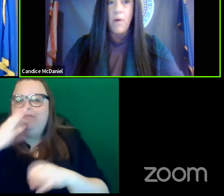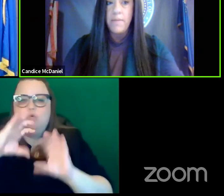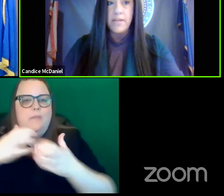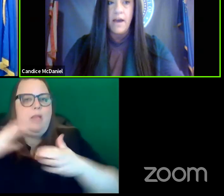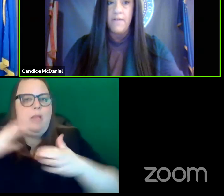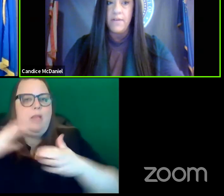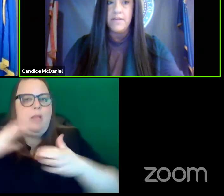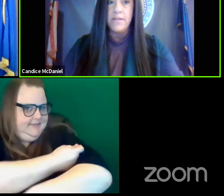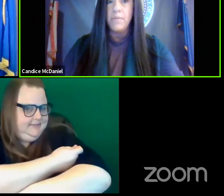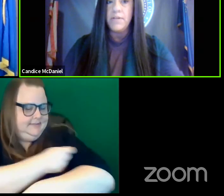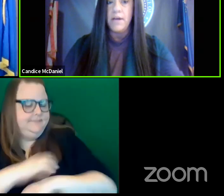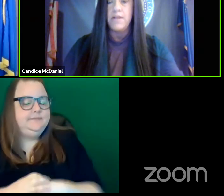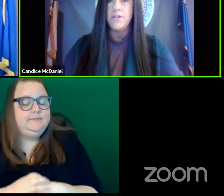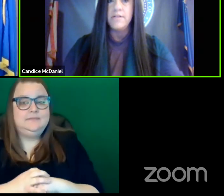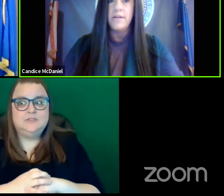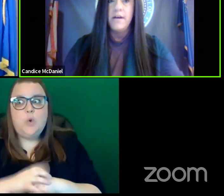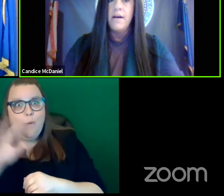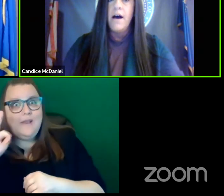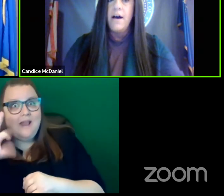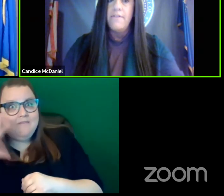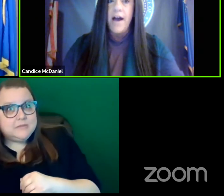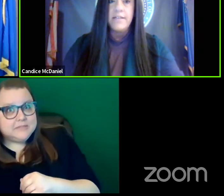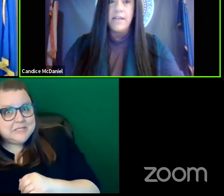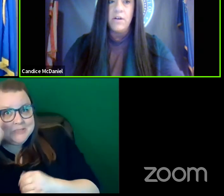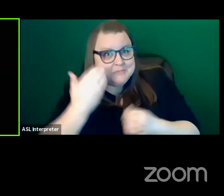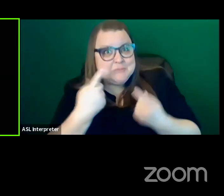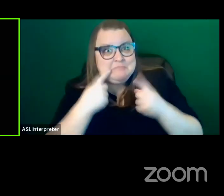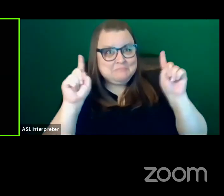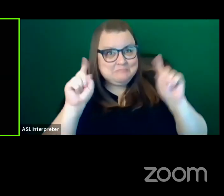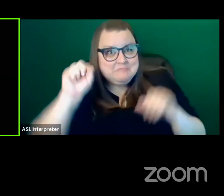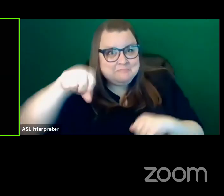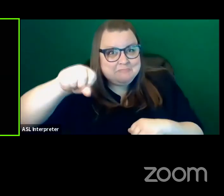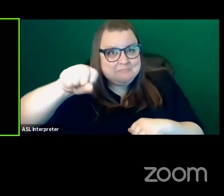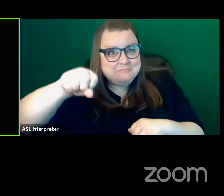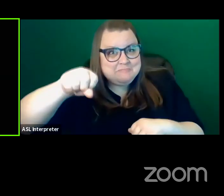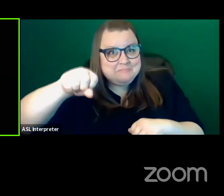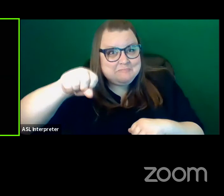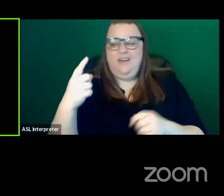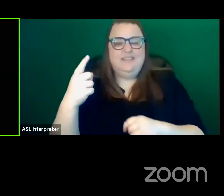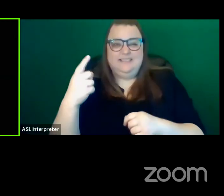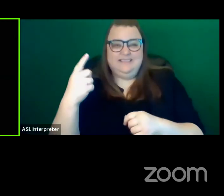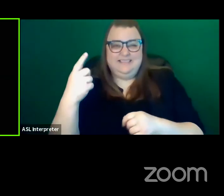with the promising efficacy percentages, a vaccine will not be released for